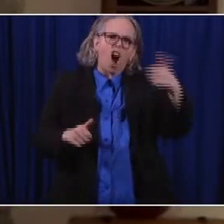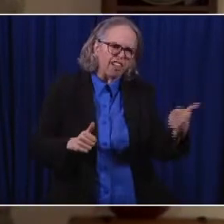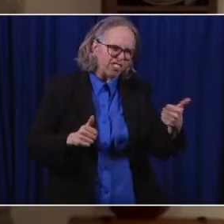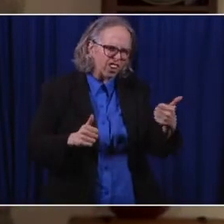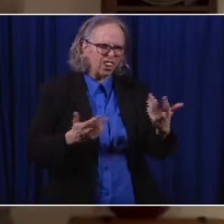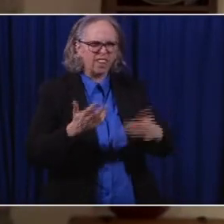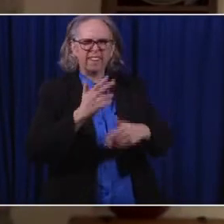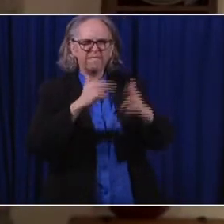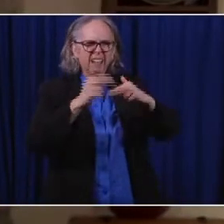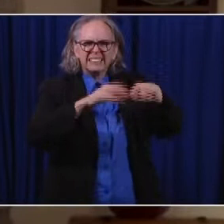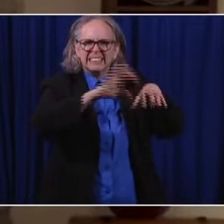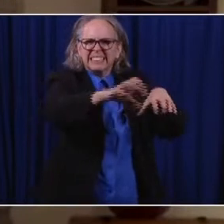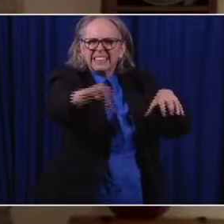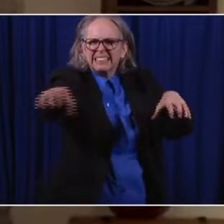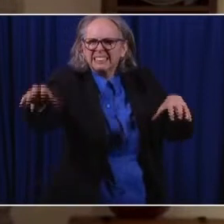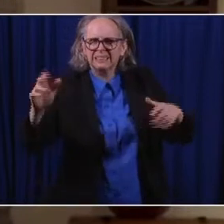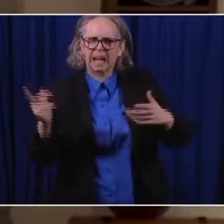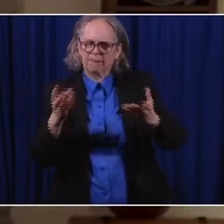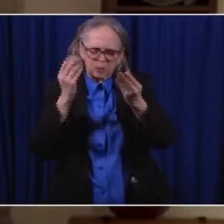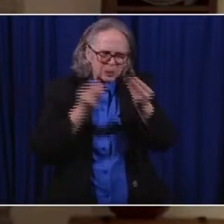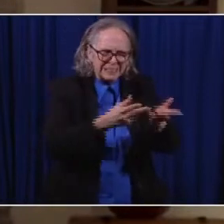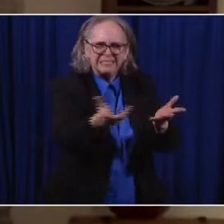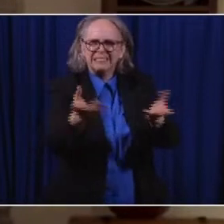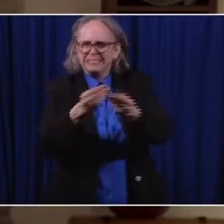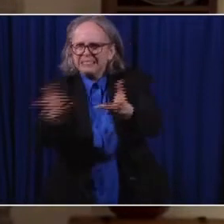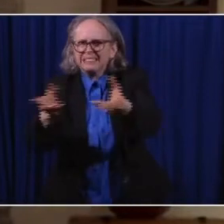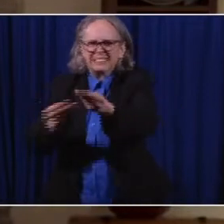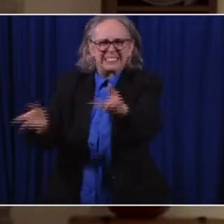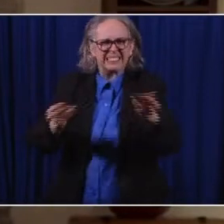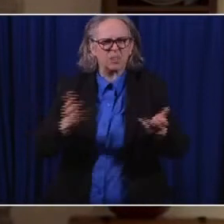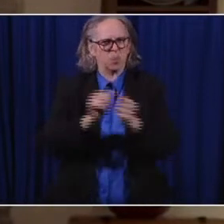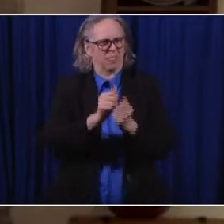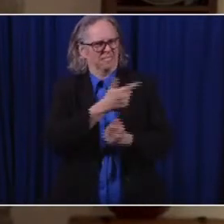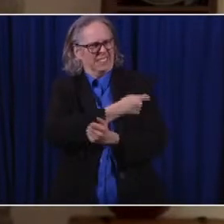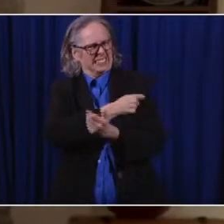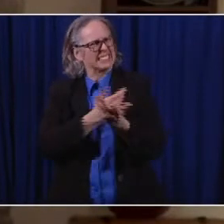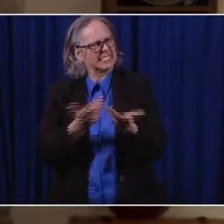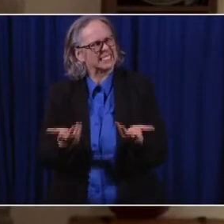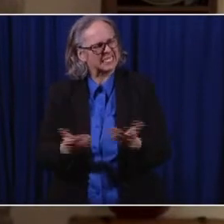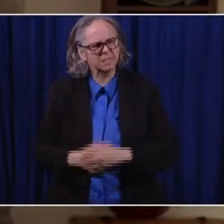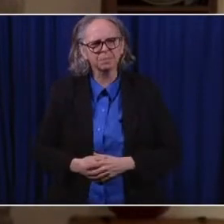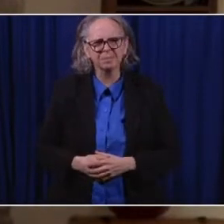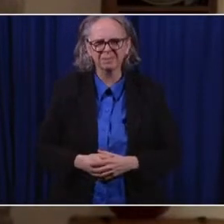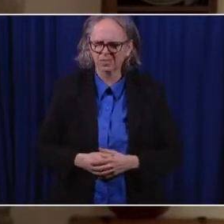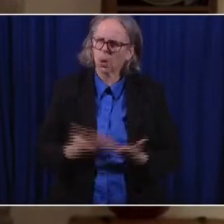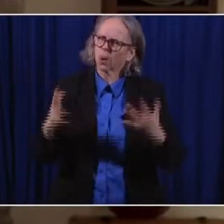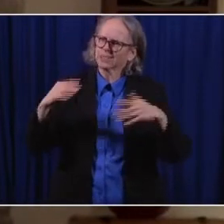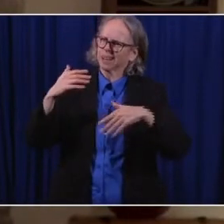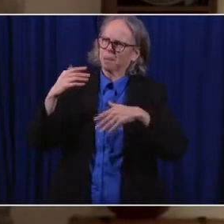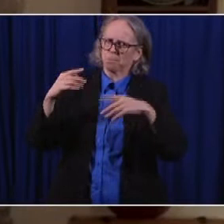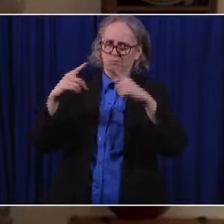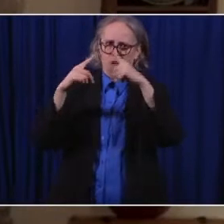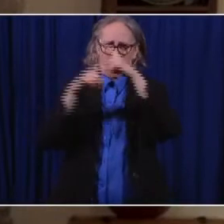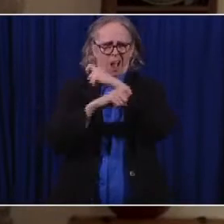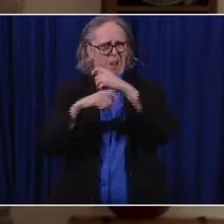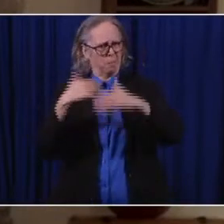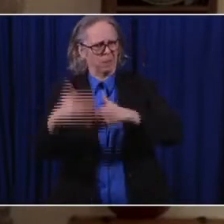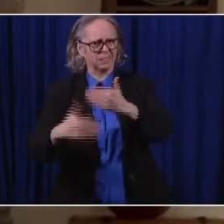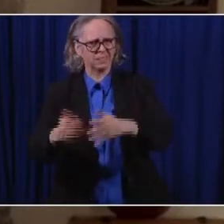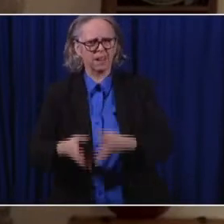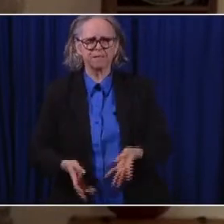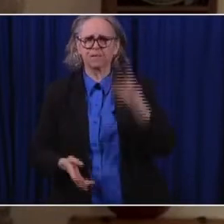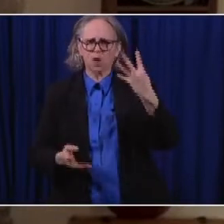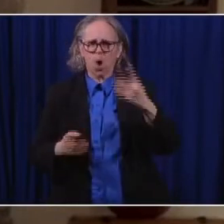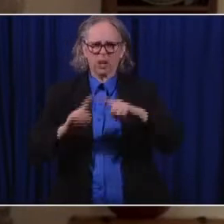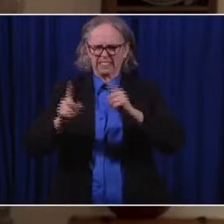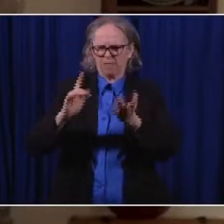to somebody who has the ability to vaccinate themselves. We also have the 4 pharmacy companies. The